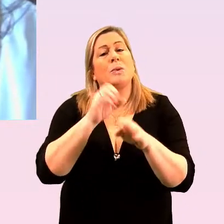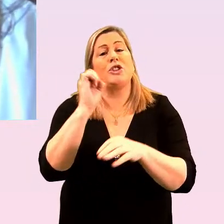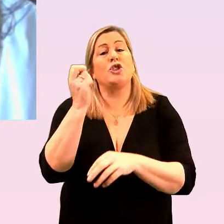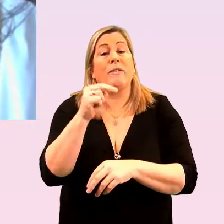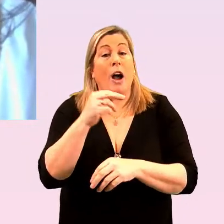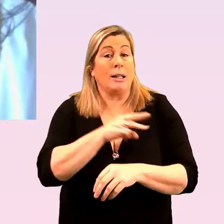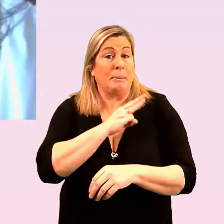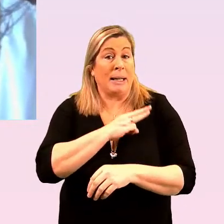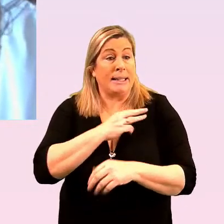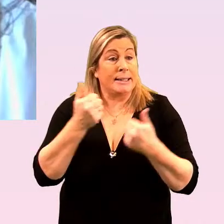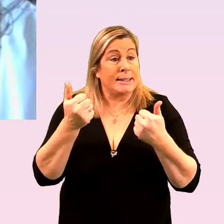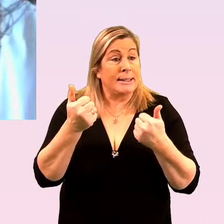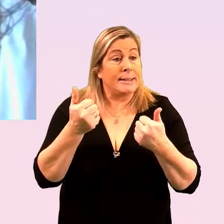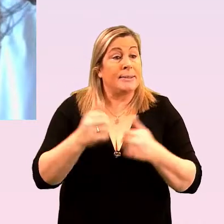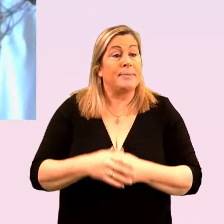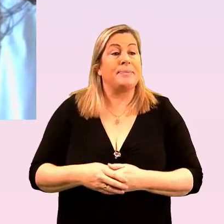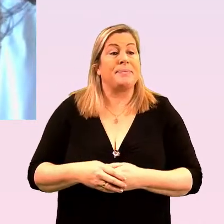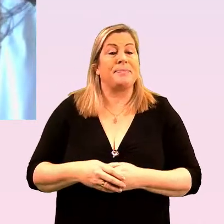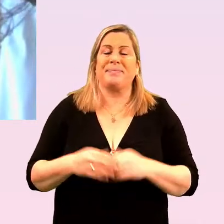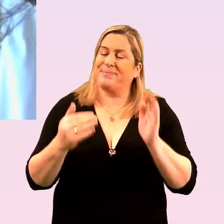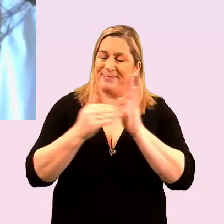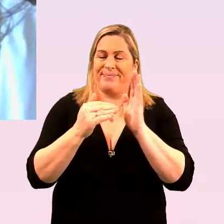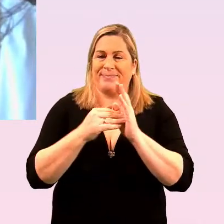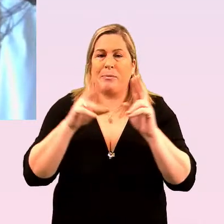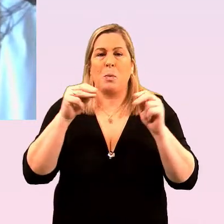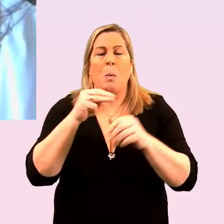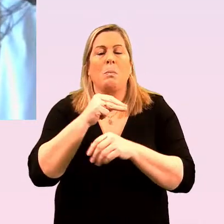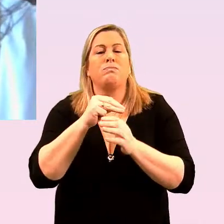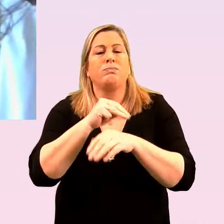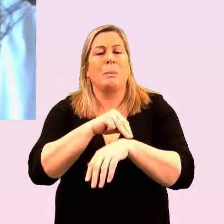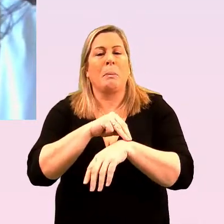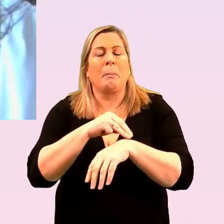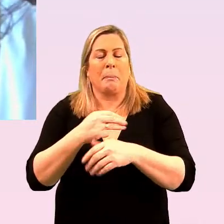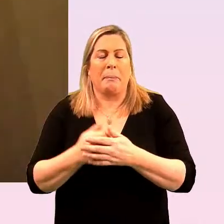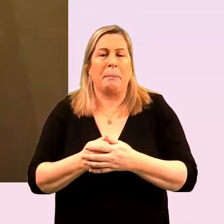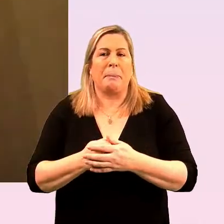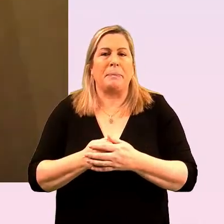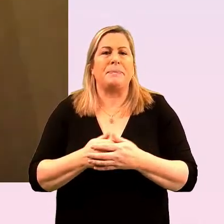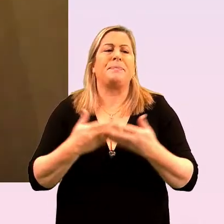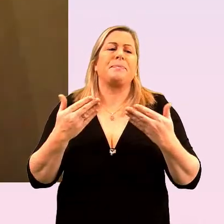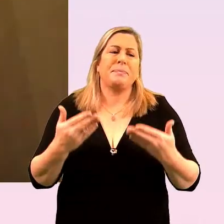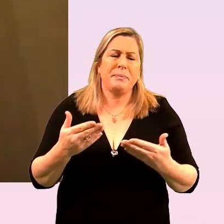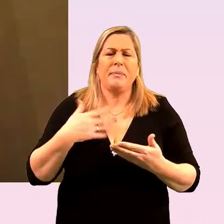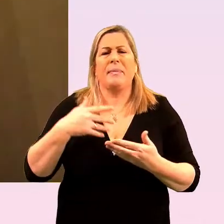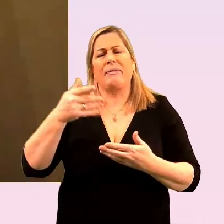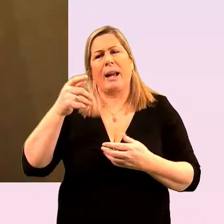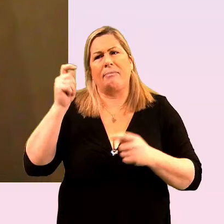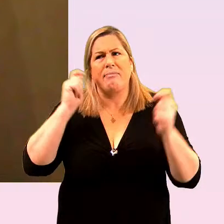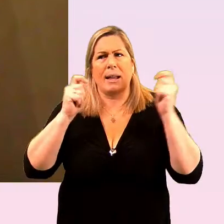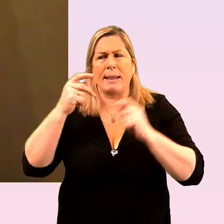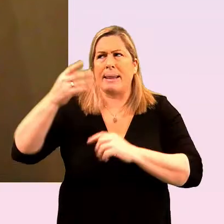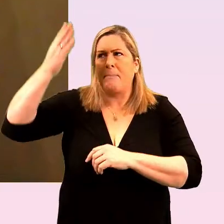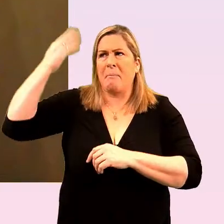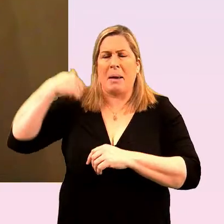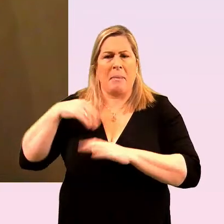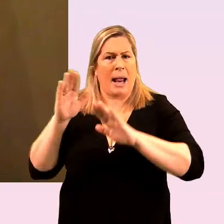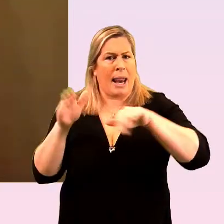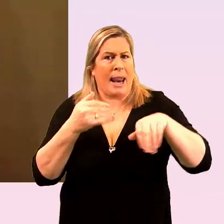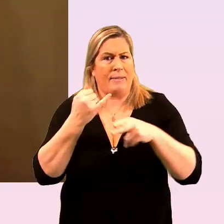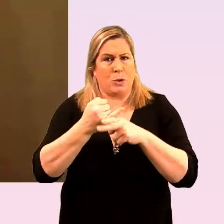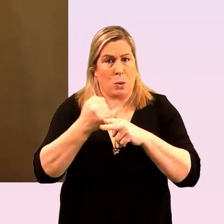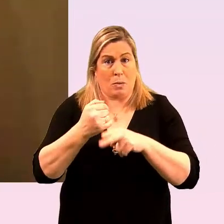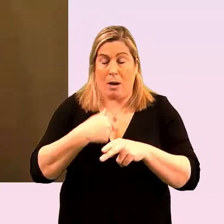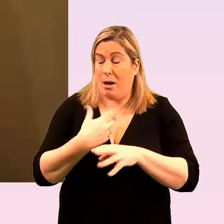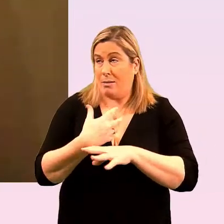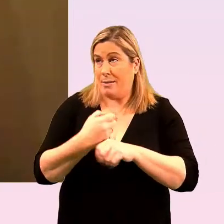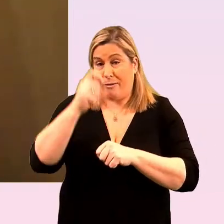okay. Yeah, no problem. Well, I suppose if I think back to when I left school, I would never have thought that I